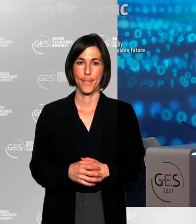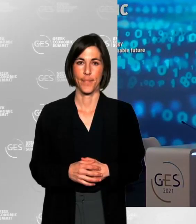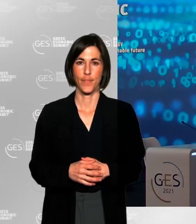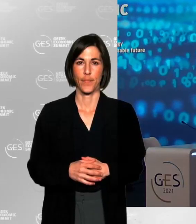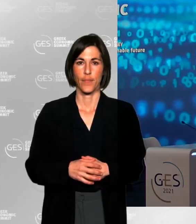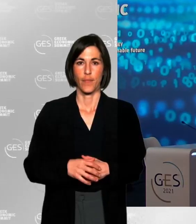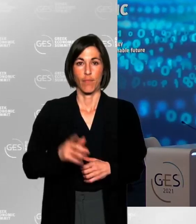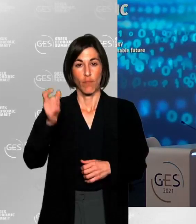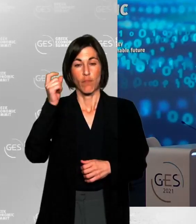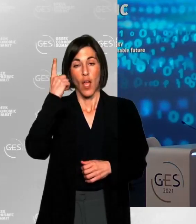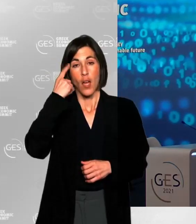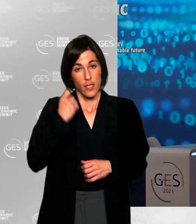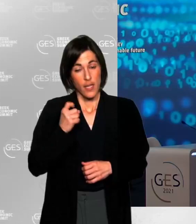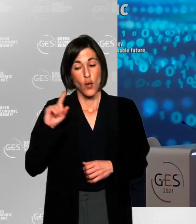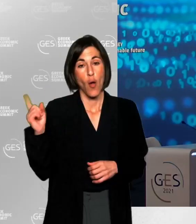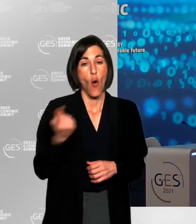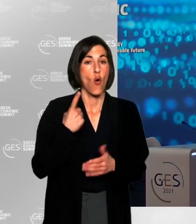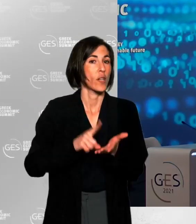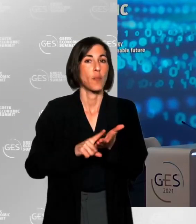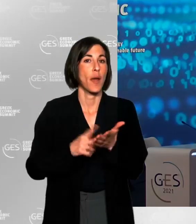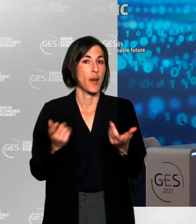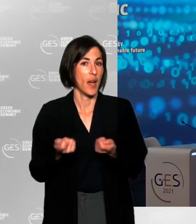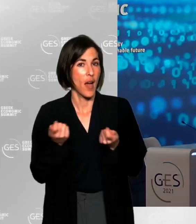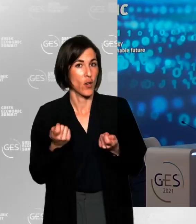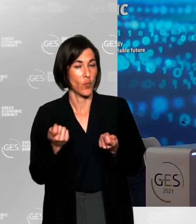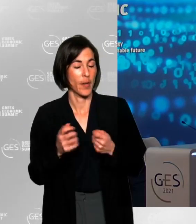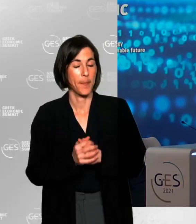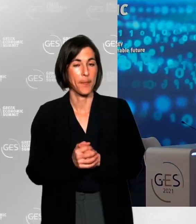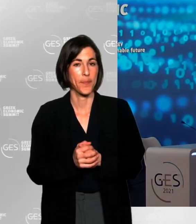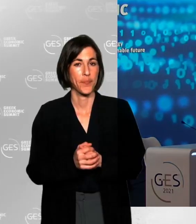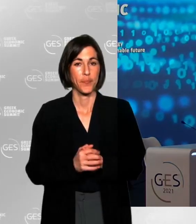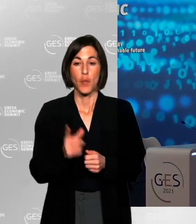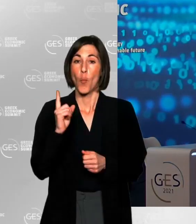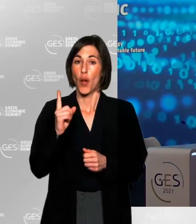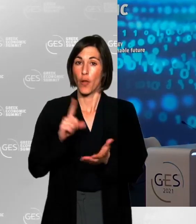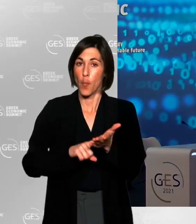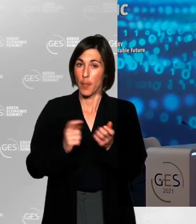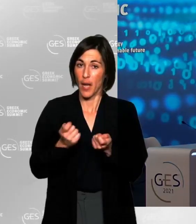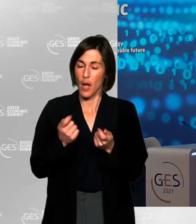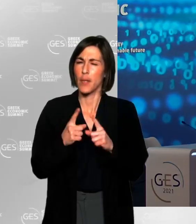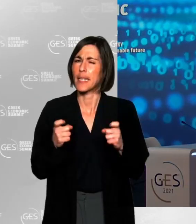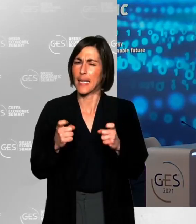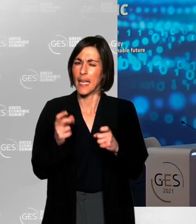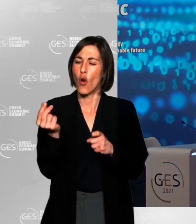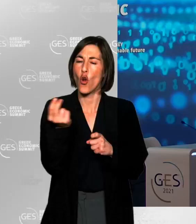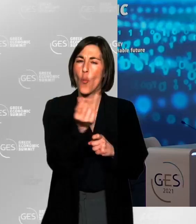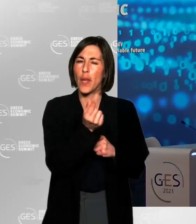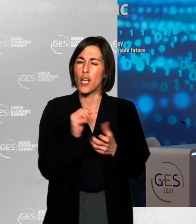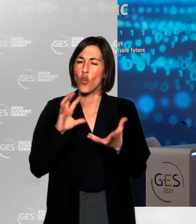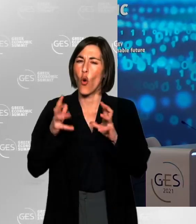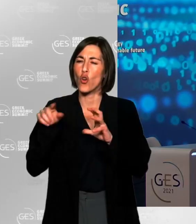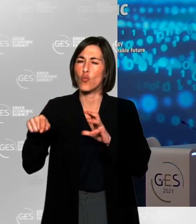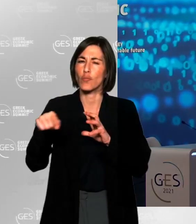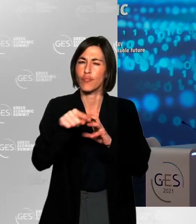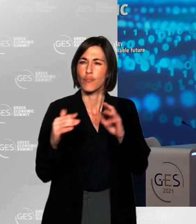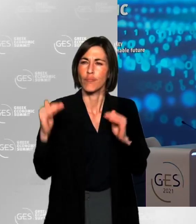You only need to compare North and South Korea to realize that it's not the economist's fault and that South Korea is leaps and bounds ahead of